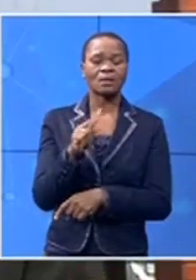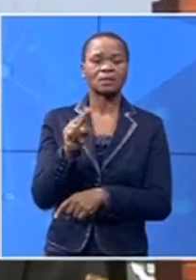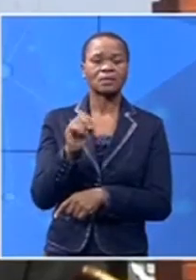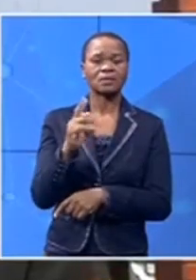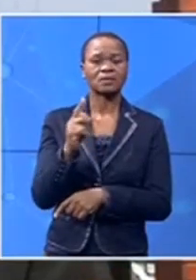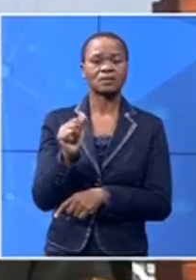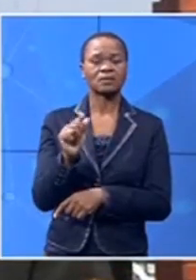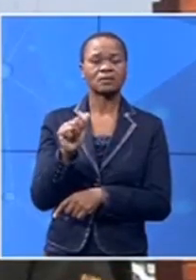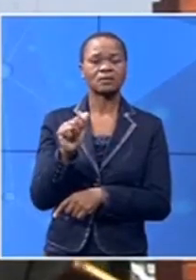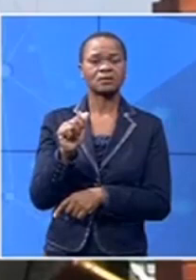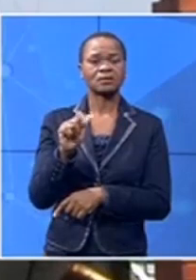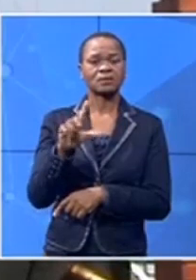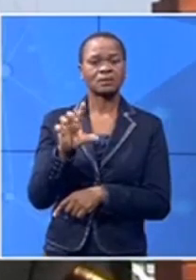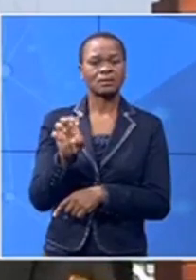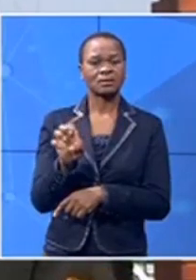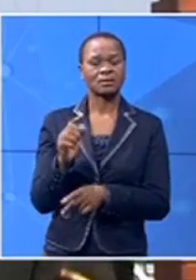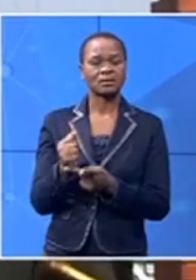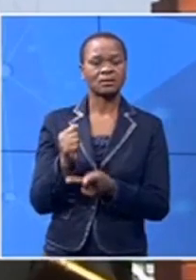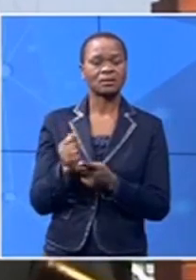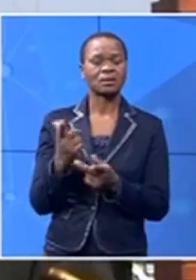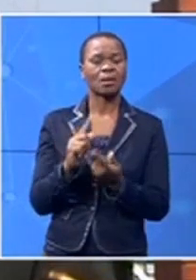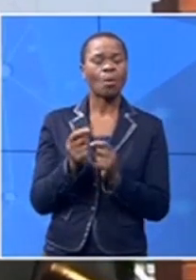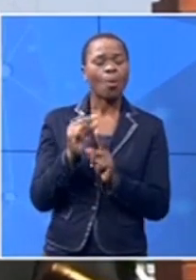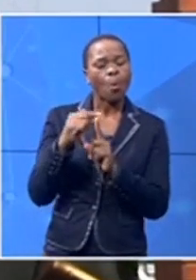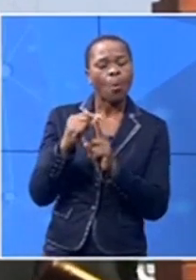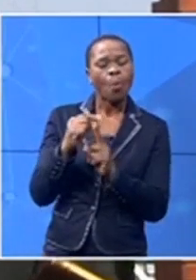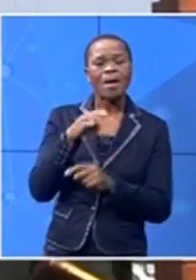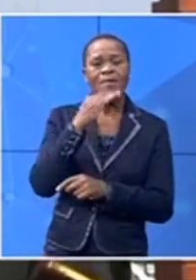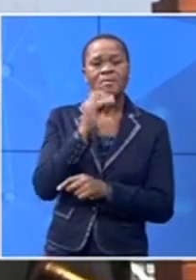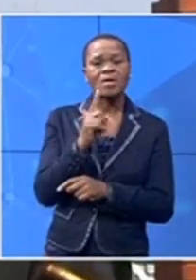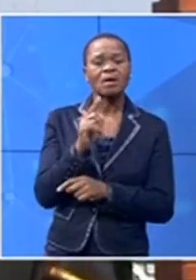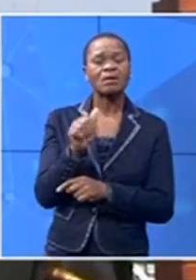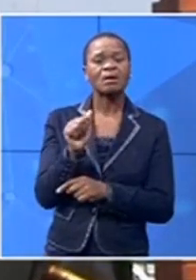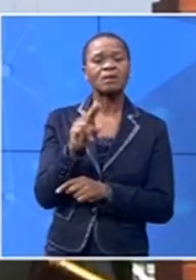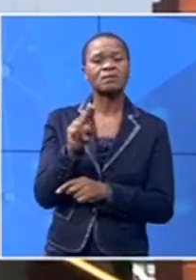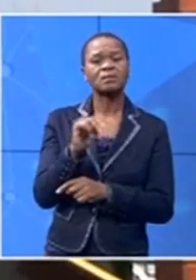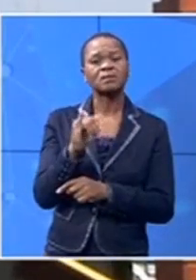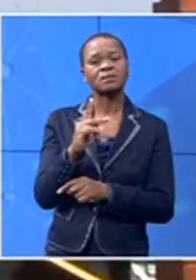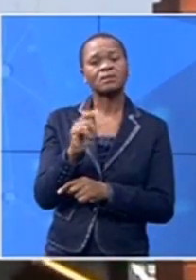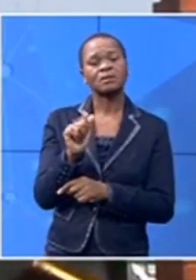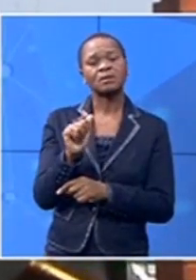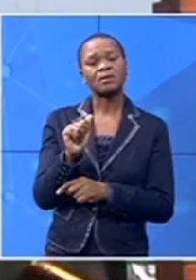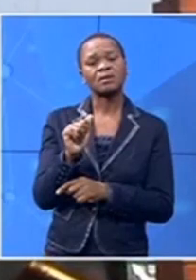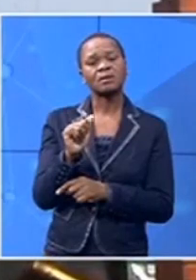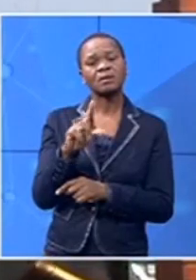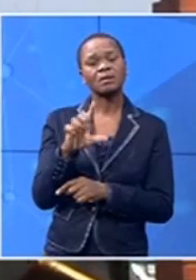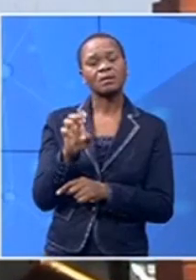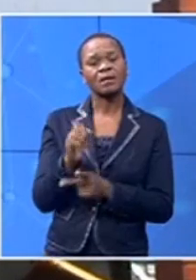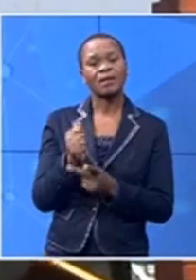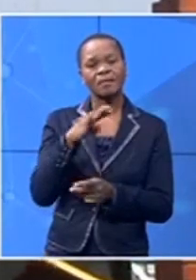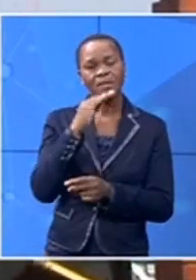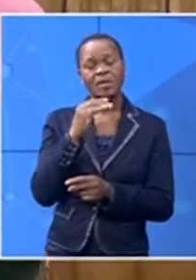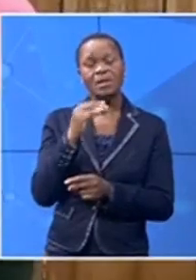Zulu and we are convinced that the words that he used amount to the commission of an offense of incitement to commit